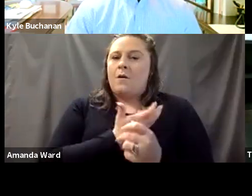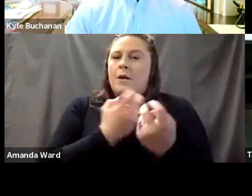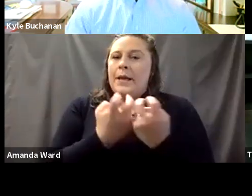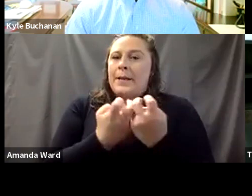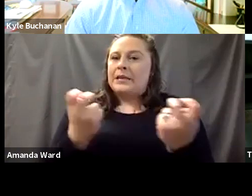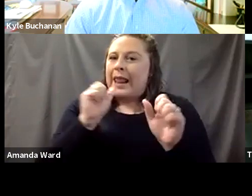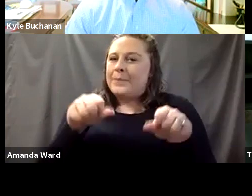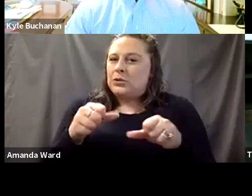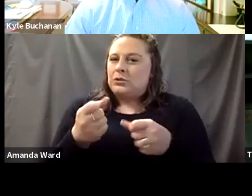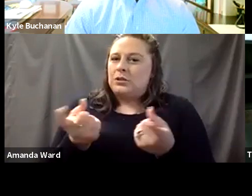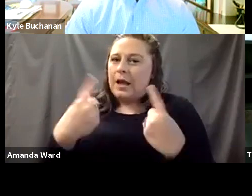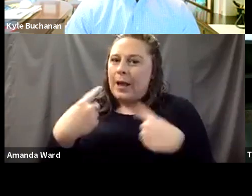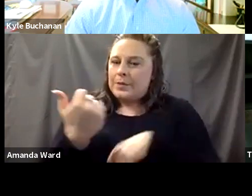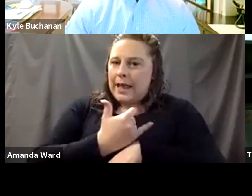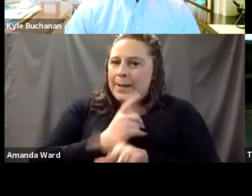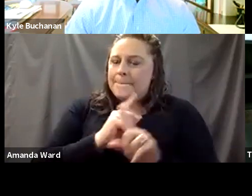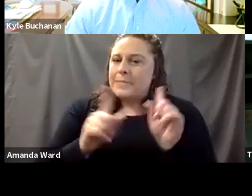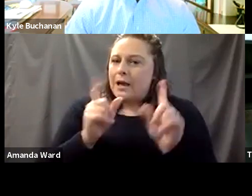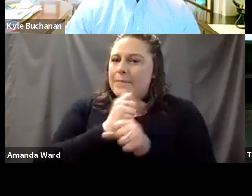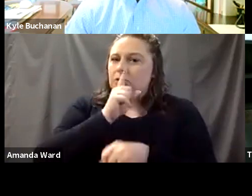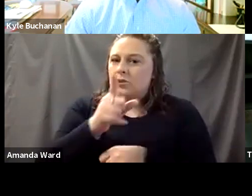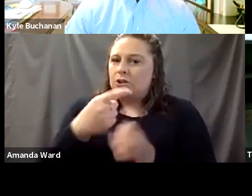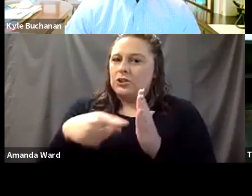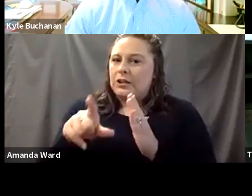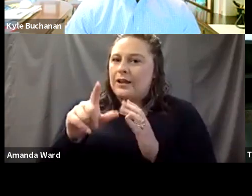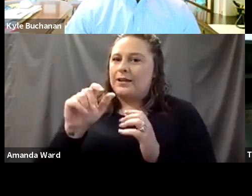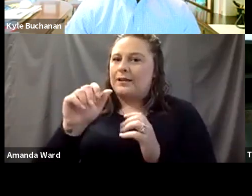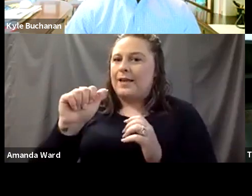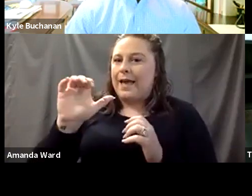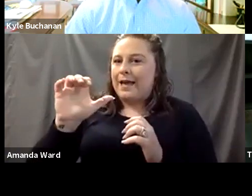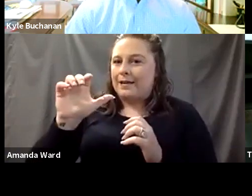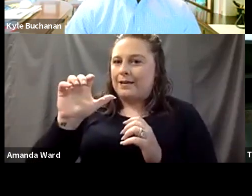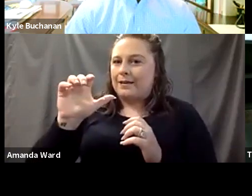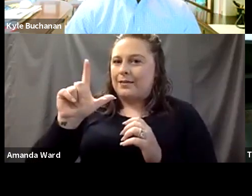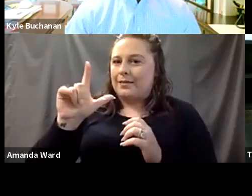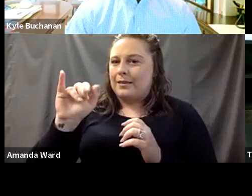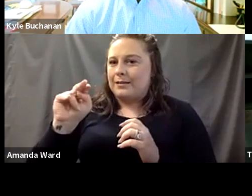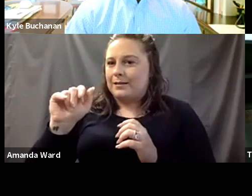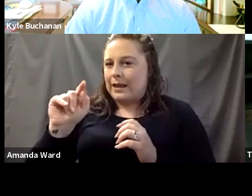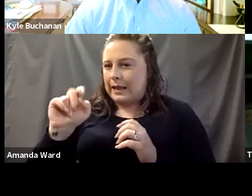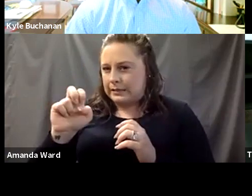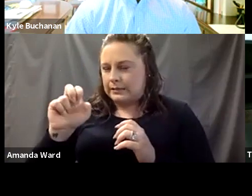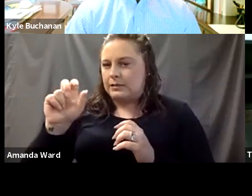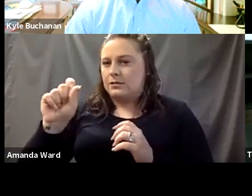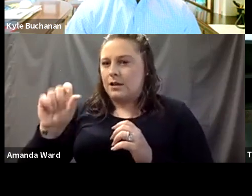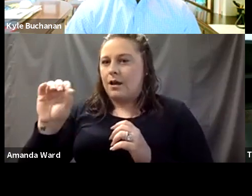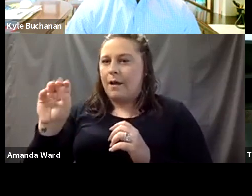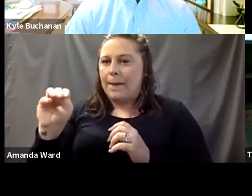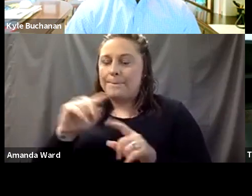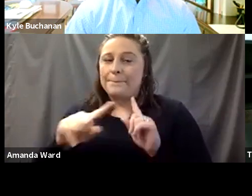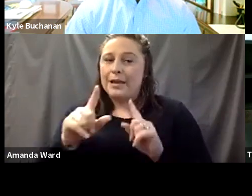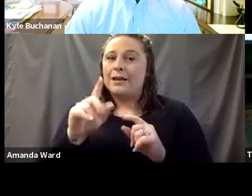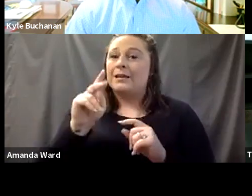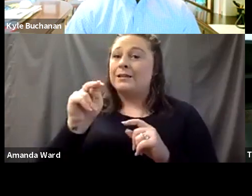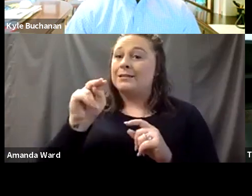able to make it today, but we do want to make sure that we also check out Acclinate. And again, that website is acclinate.com. But Neil and Kyle, thank you